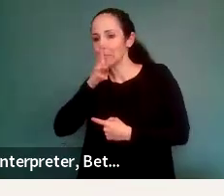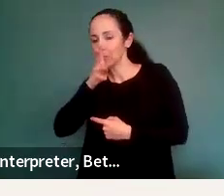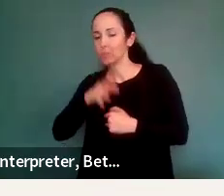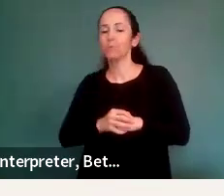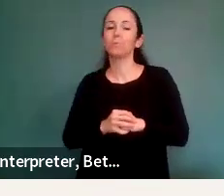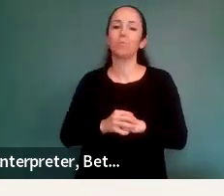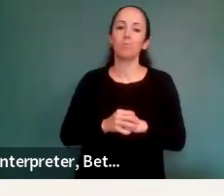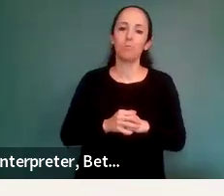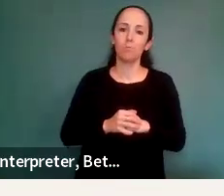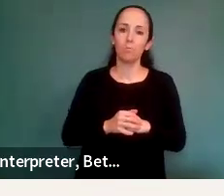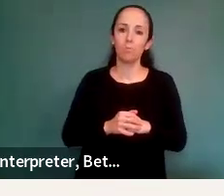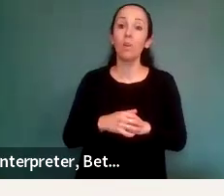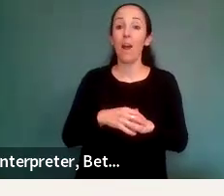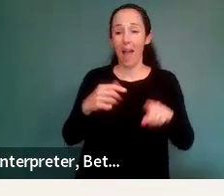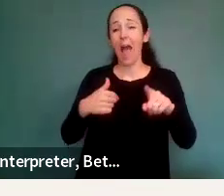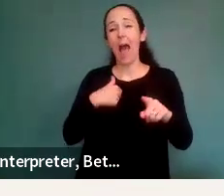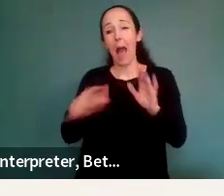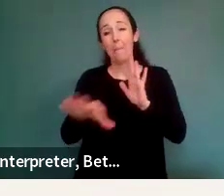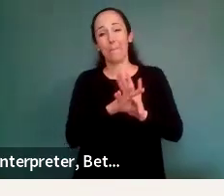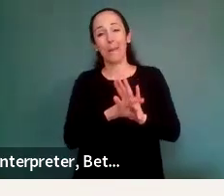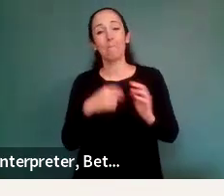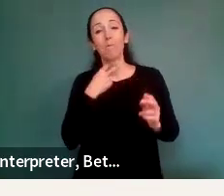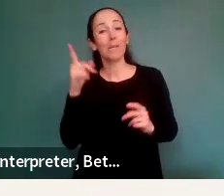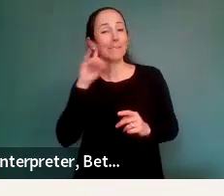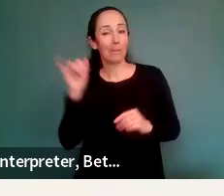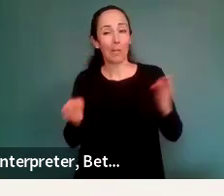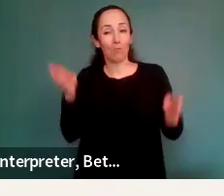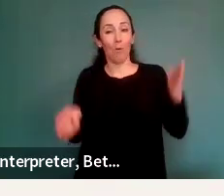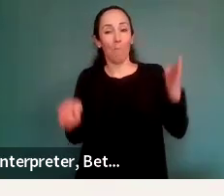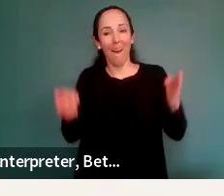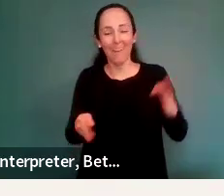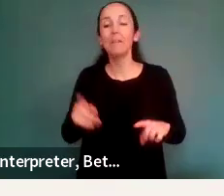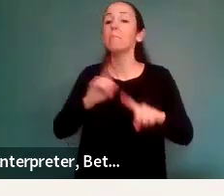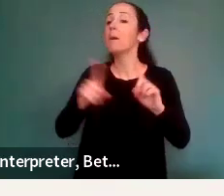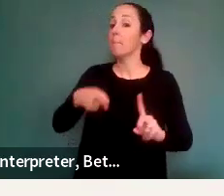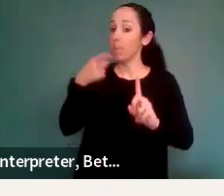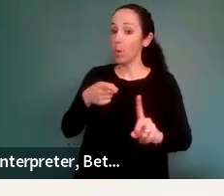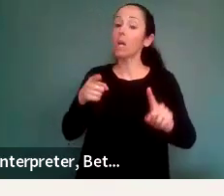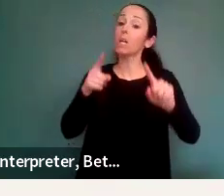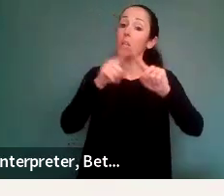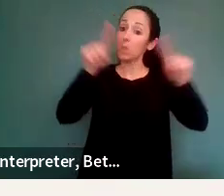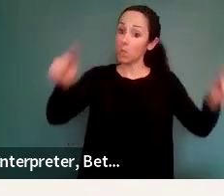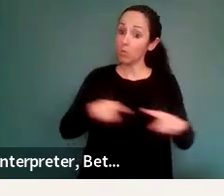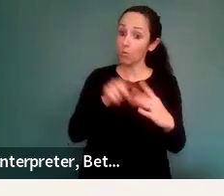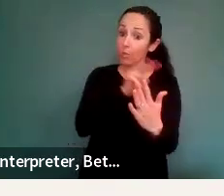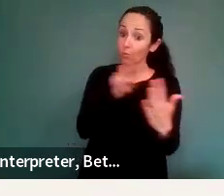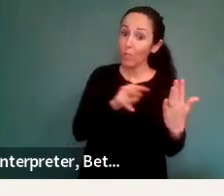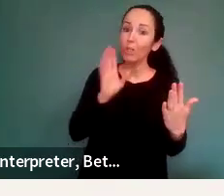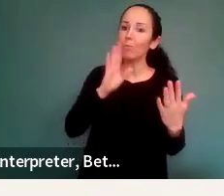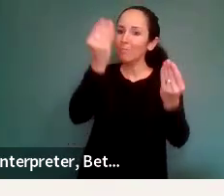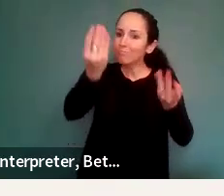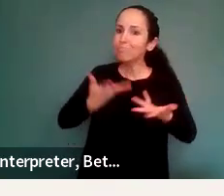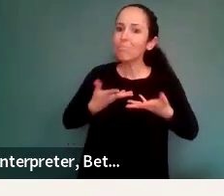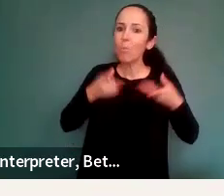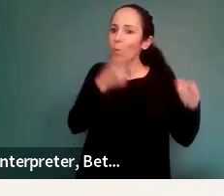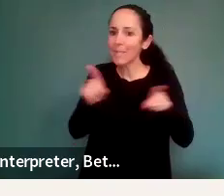I use the most robotic voice, but basically the screen reader reads to us what's happening on screen. So let's say if I'm